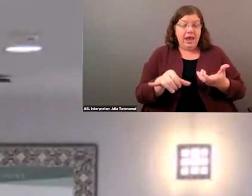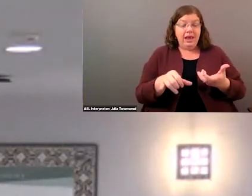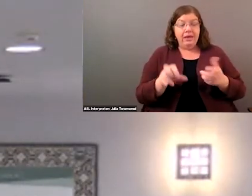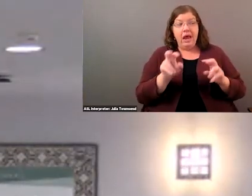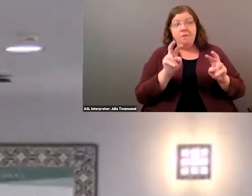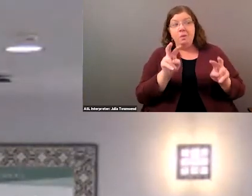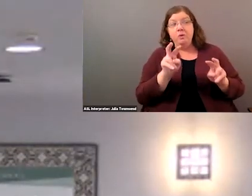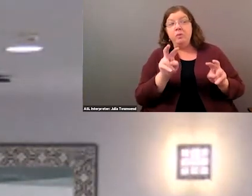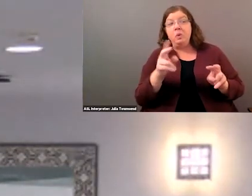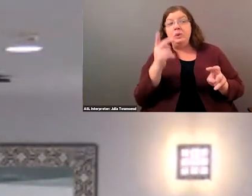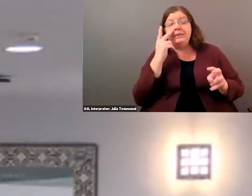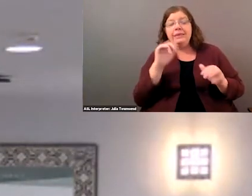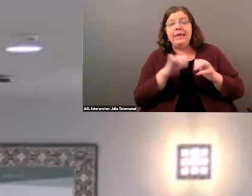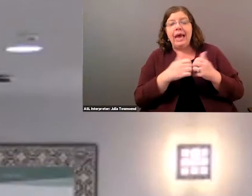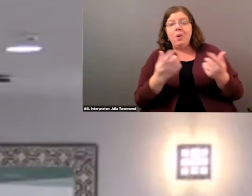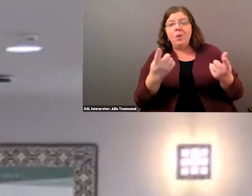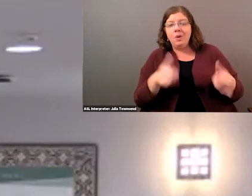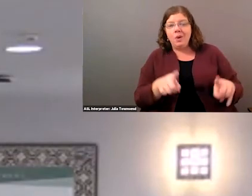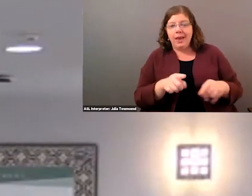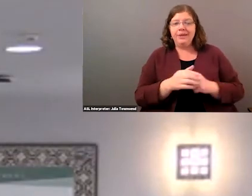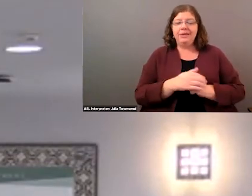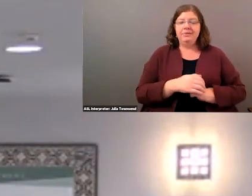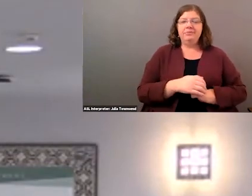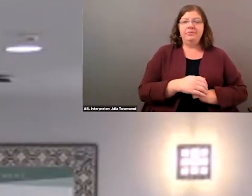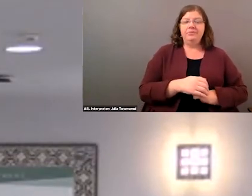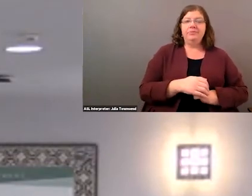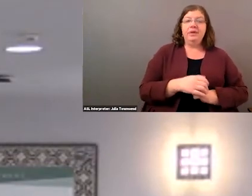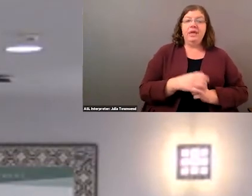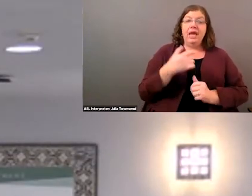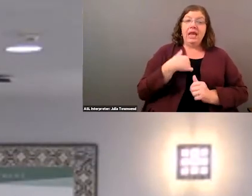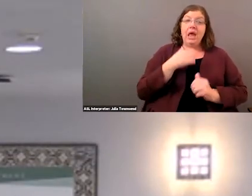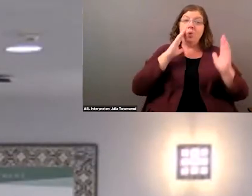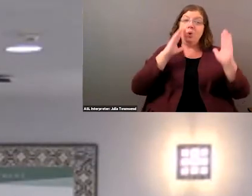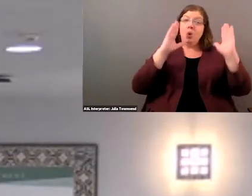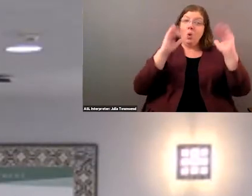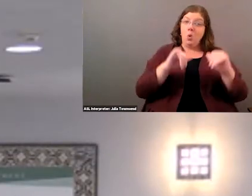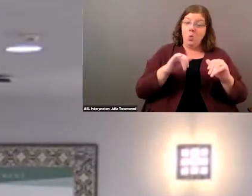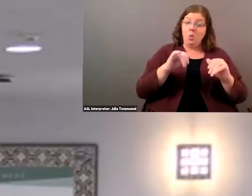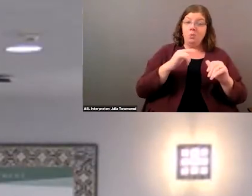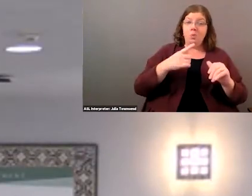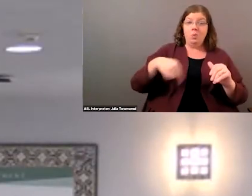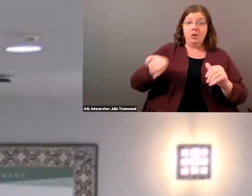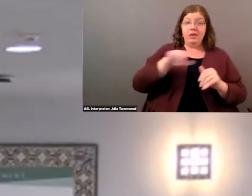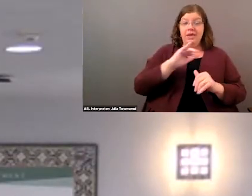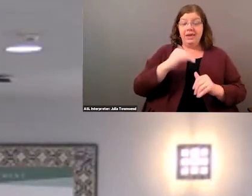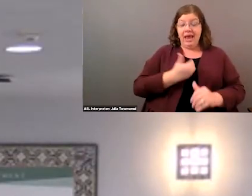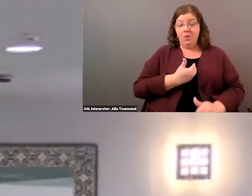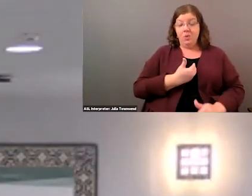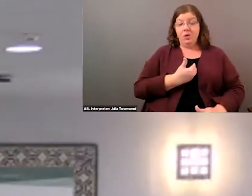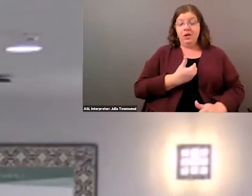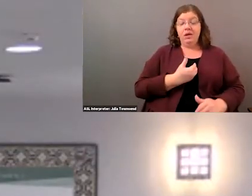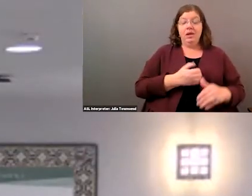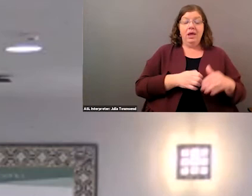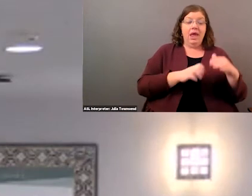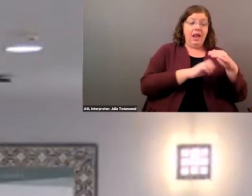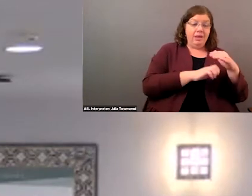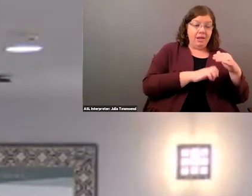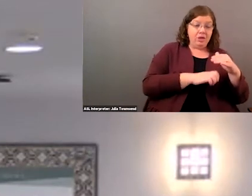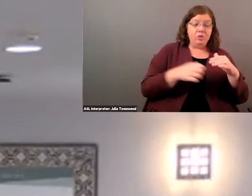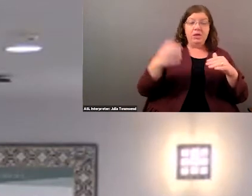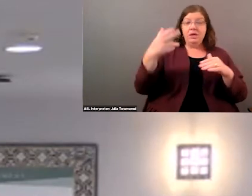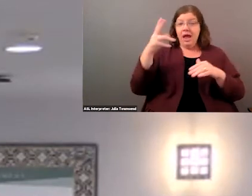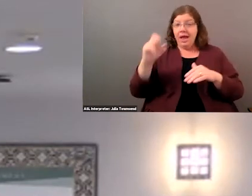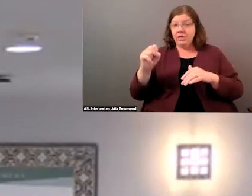our secondary, elementary and secondary collaboration, really, Anna and Sean, that they're really trying to make this